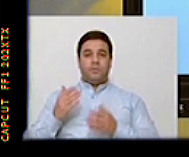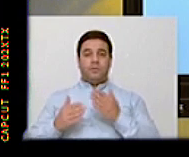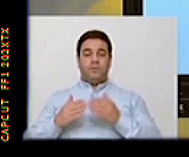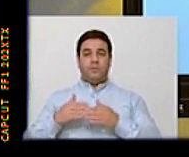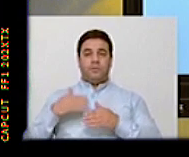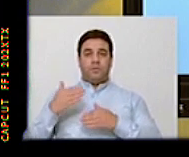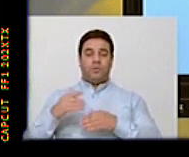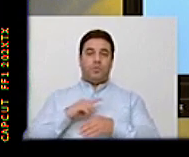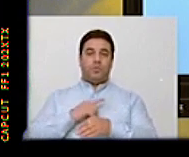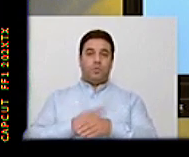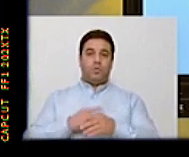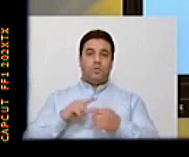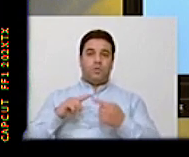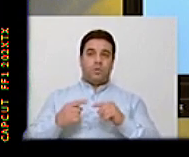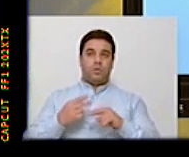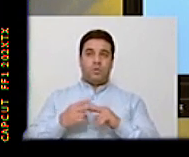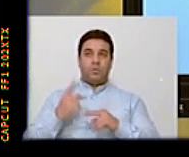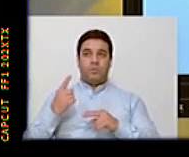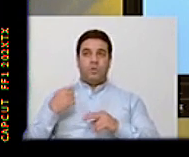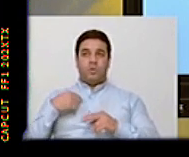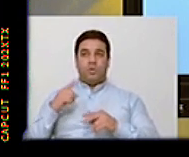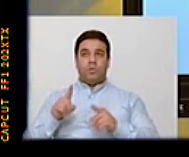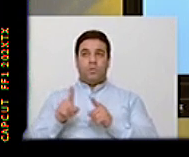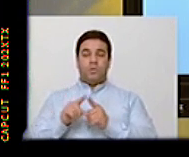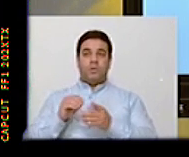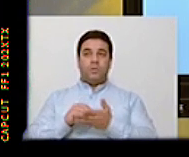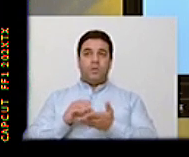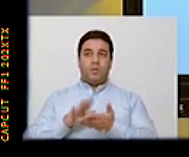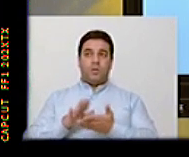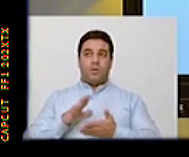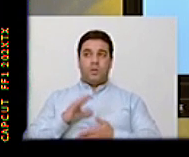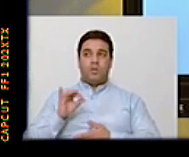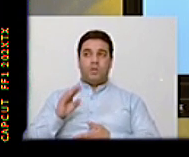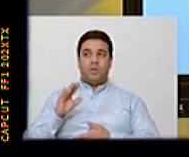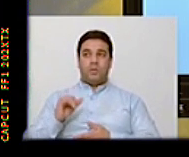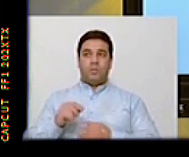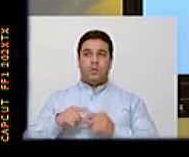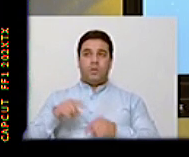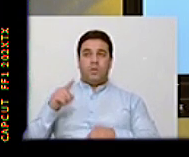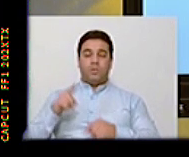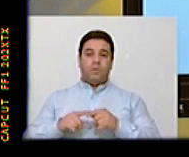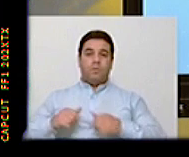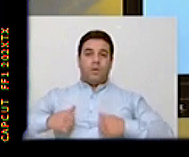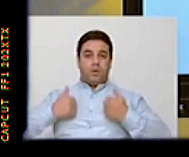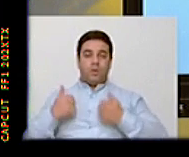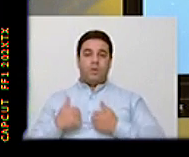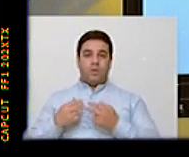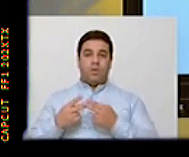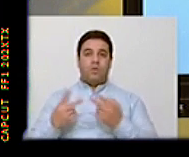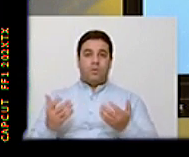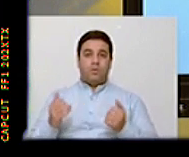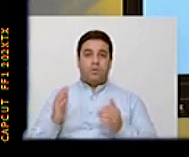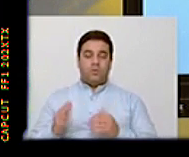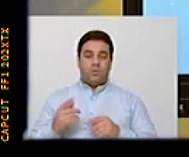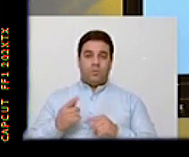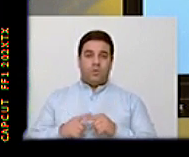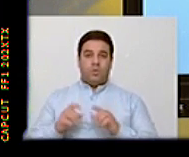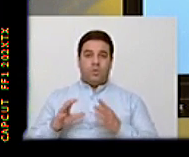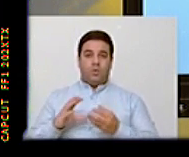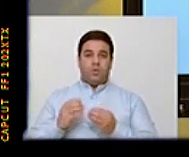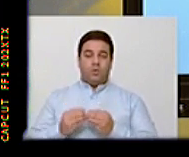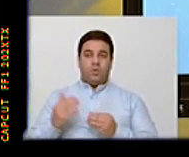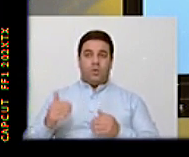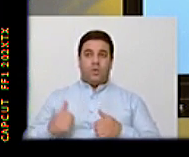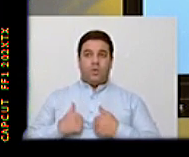tashqi kuch ta'sirida bir raqami bilan belgilangan sistemani tebranma harakatga keltirsak, u holda bu